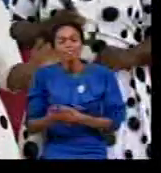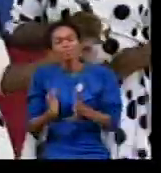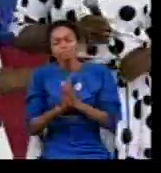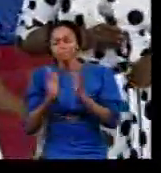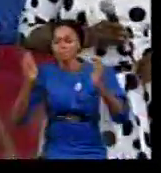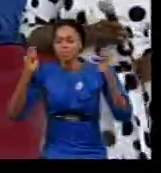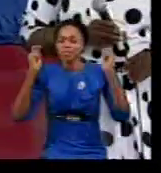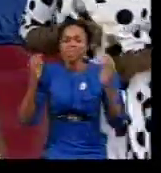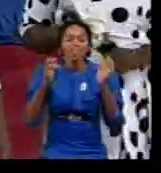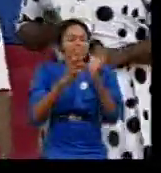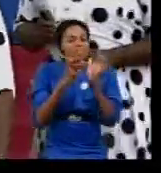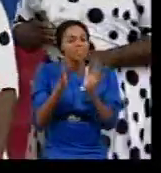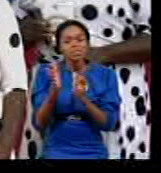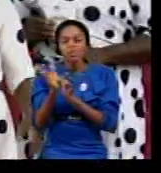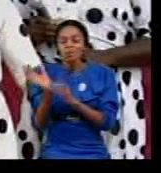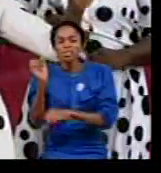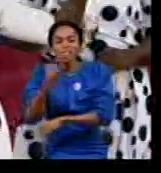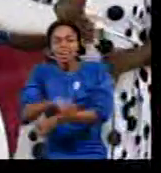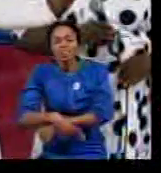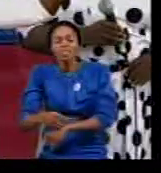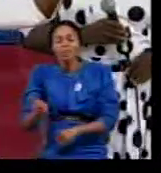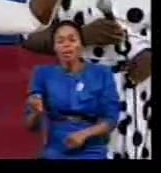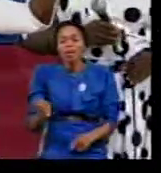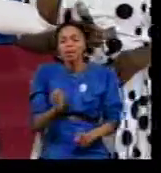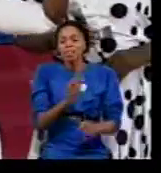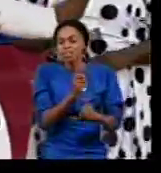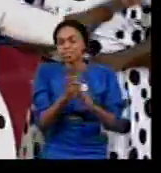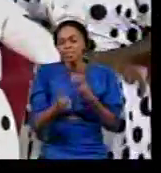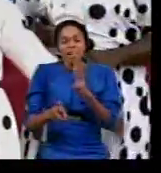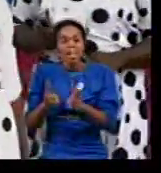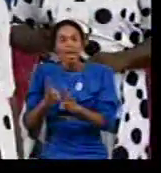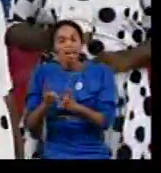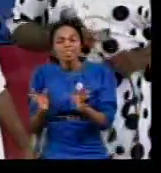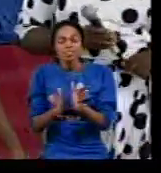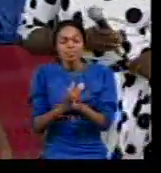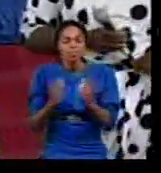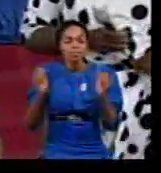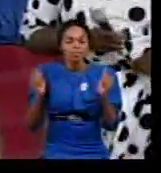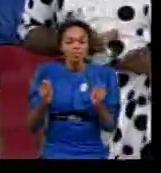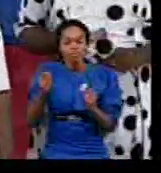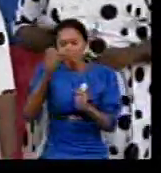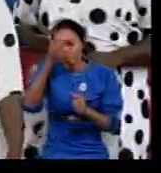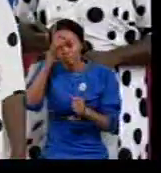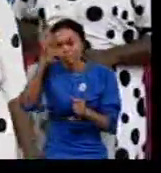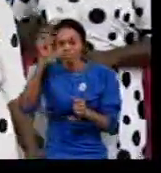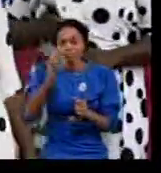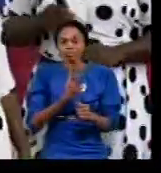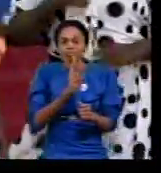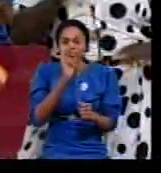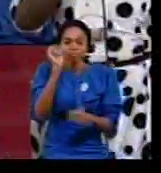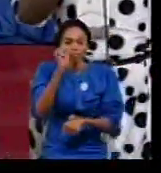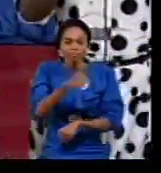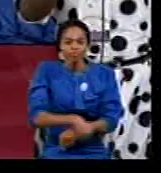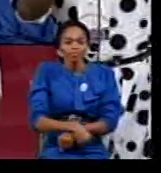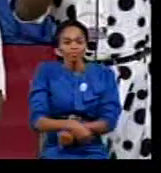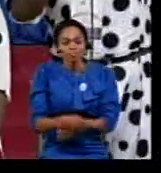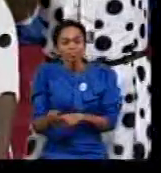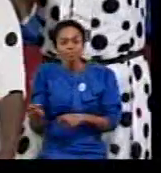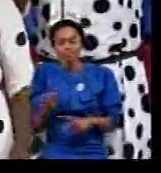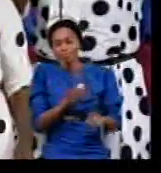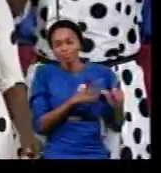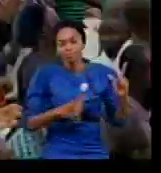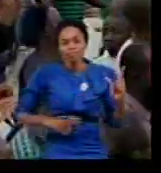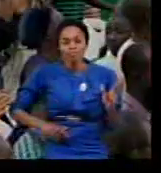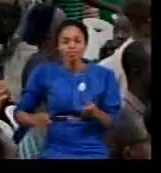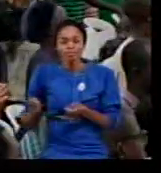Judges chapter 6. Judges chapter 6, we're looking at verse 34. It says, but the Spirit of the Lord came upon Gideon, and he blew